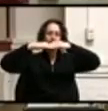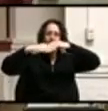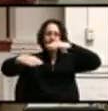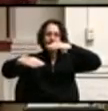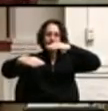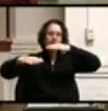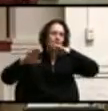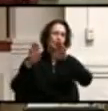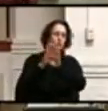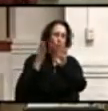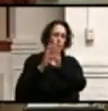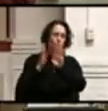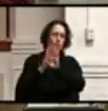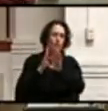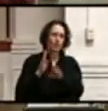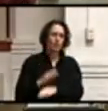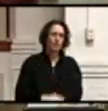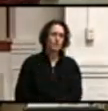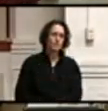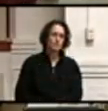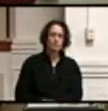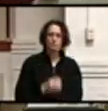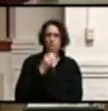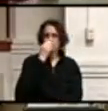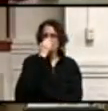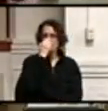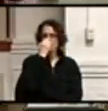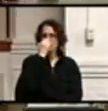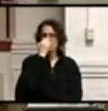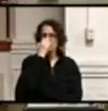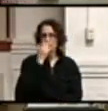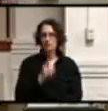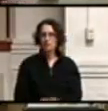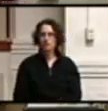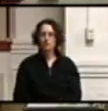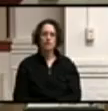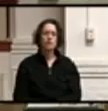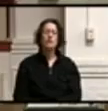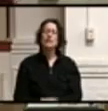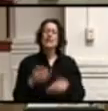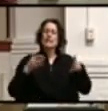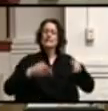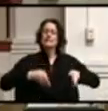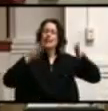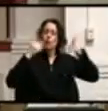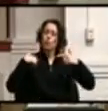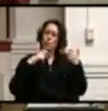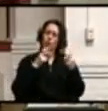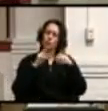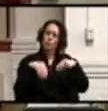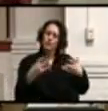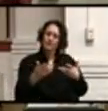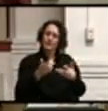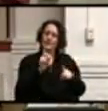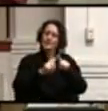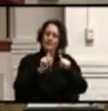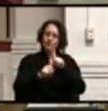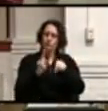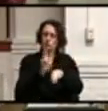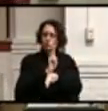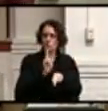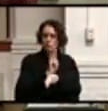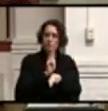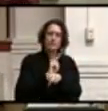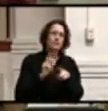we'll do is we'll have, as long as we need a host tower, we like to double up its use. So because this is the area